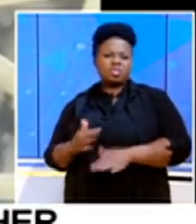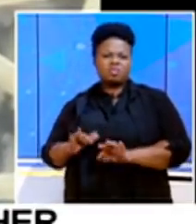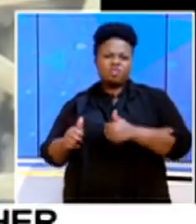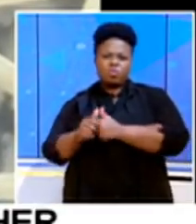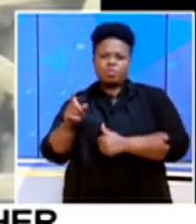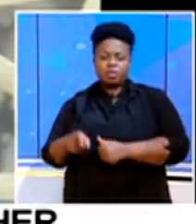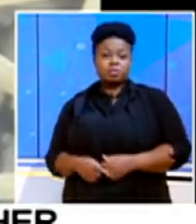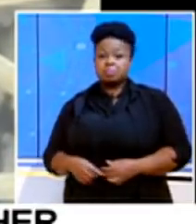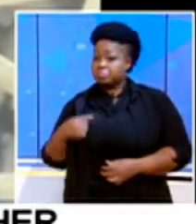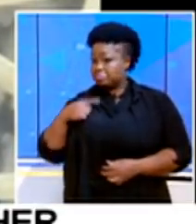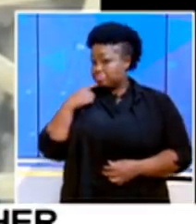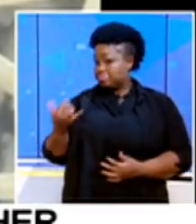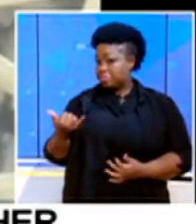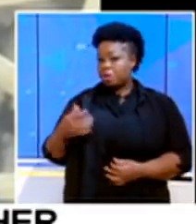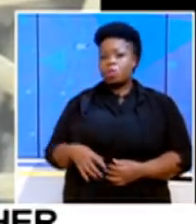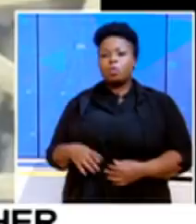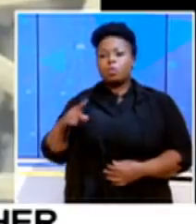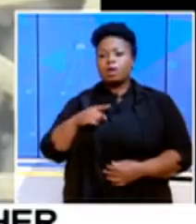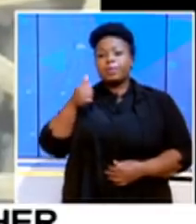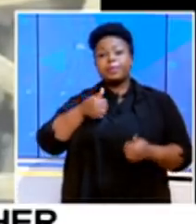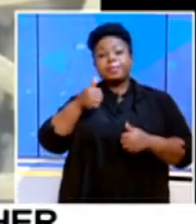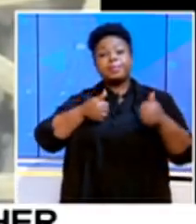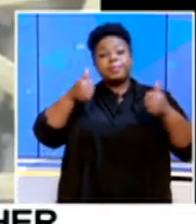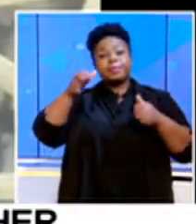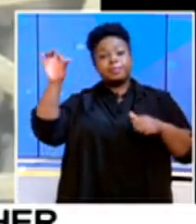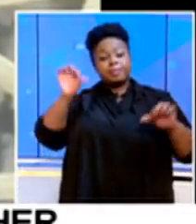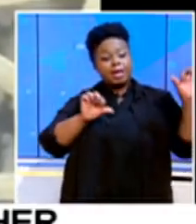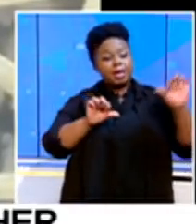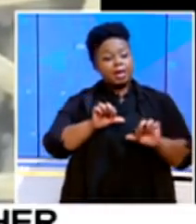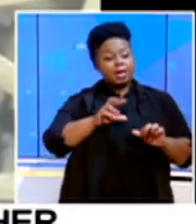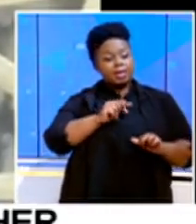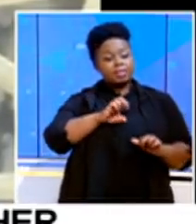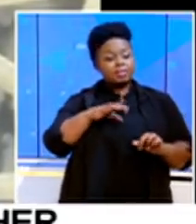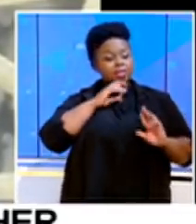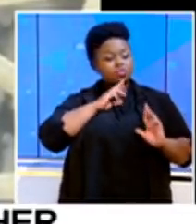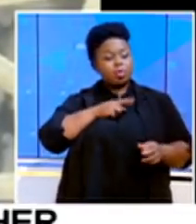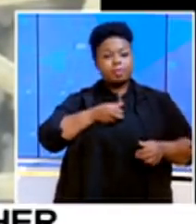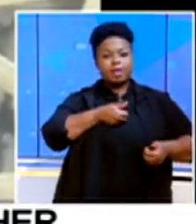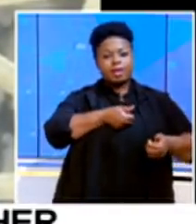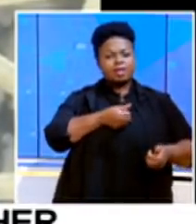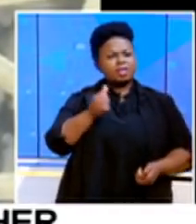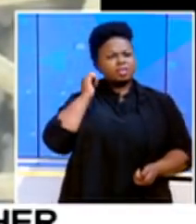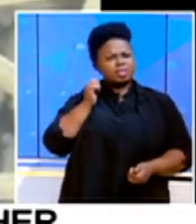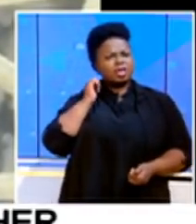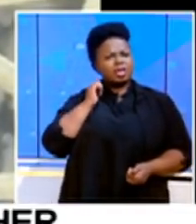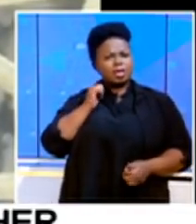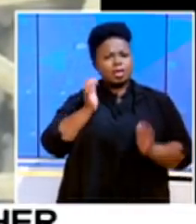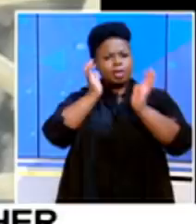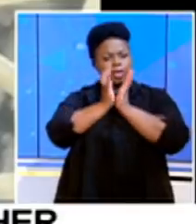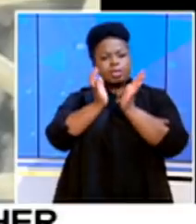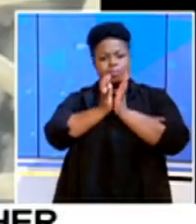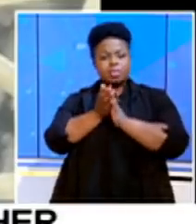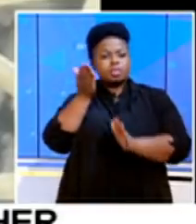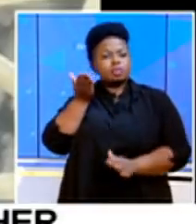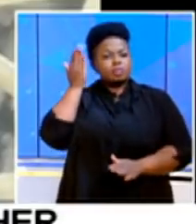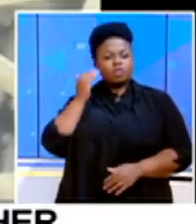tell you now, Sakina, that when officials came back to report to the National Executive Committee yesterday on the meetings they've